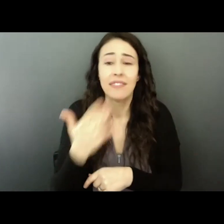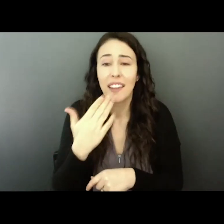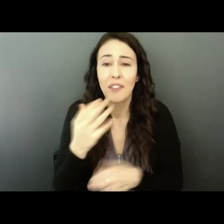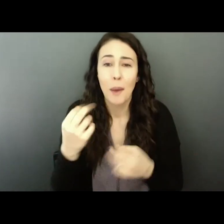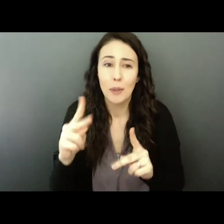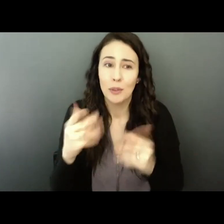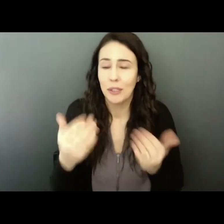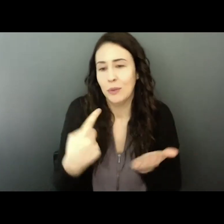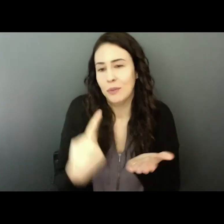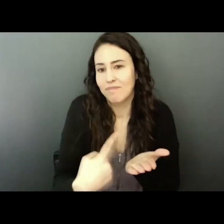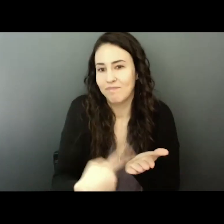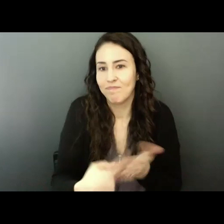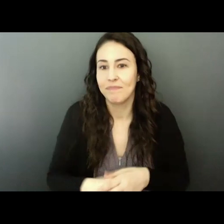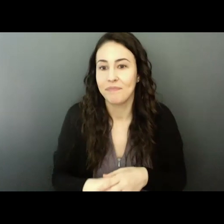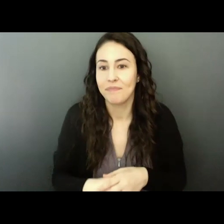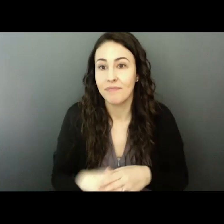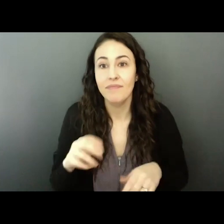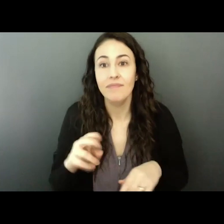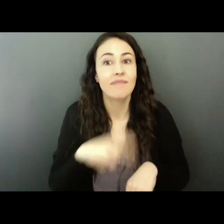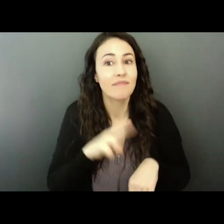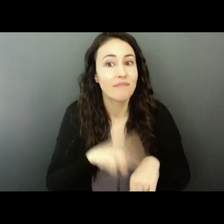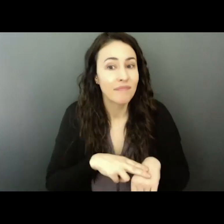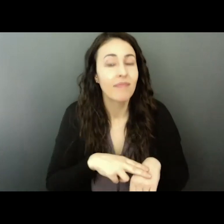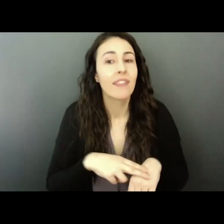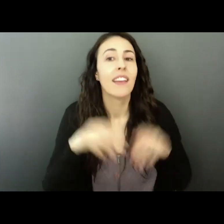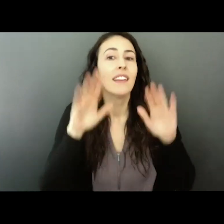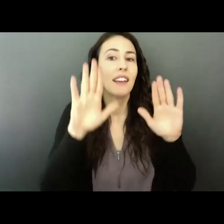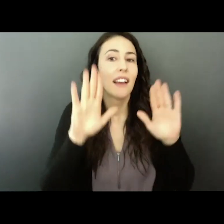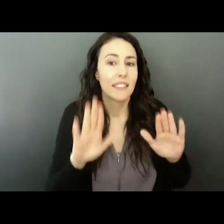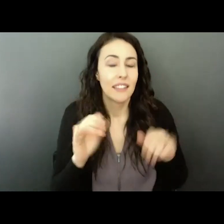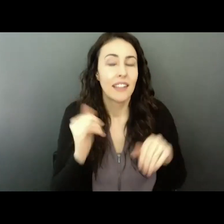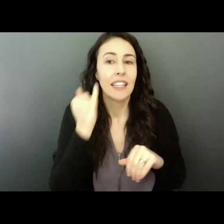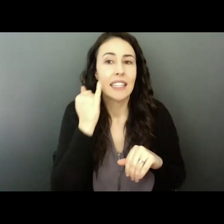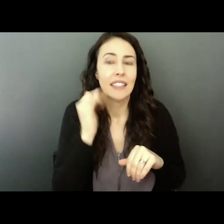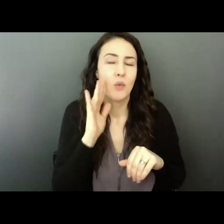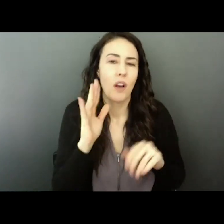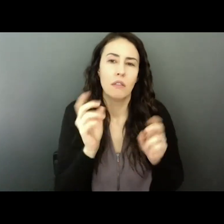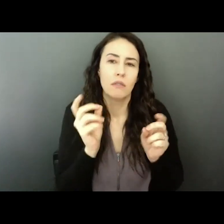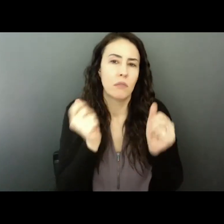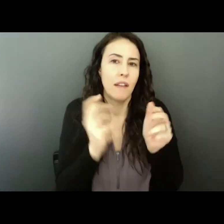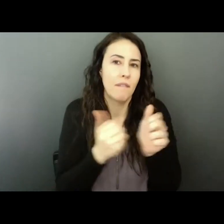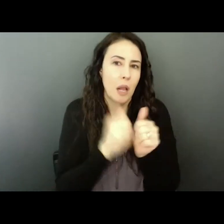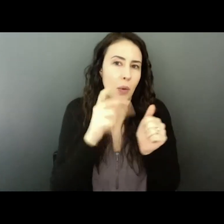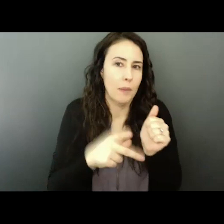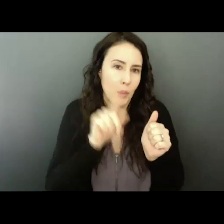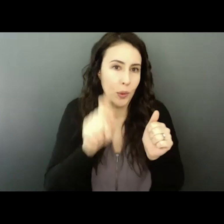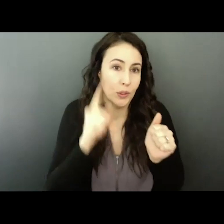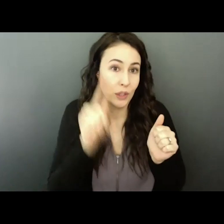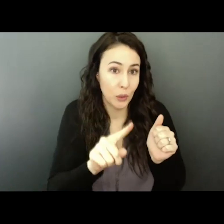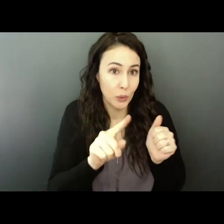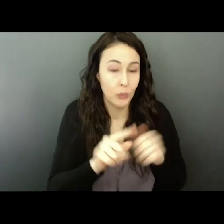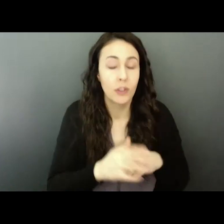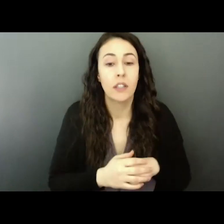discussion. Of course, excellent. If I could just quick follow-up question for you. If you were